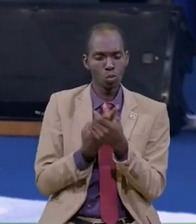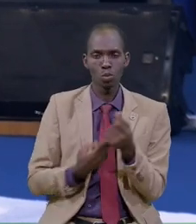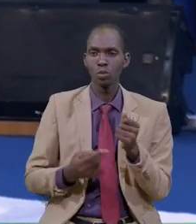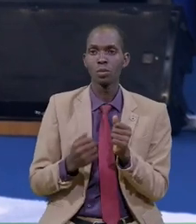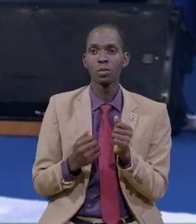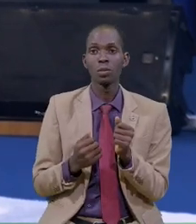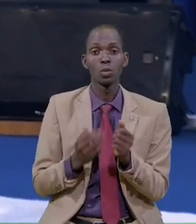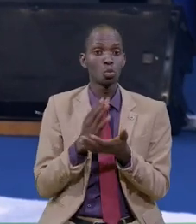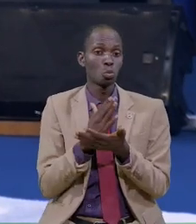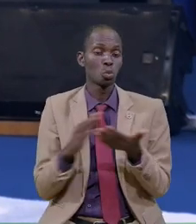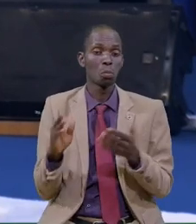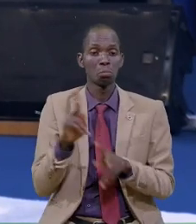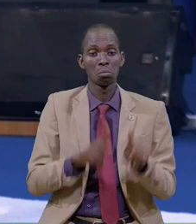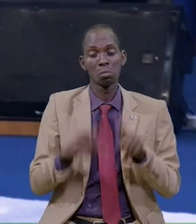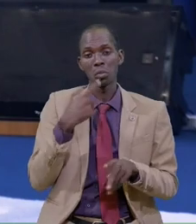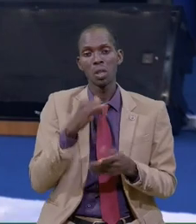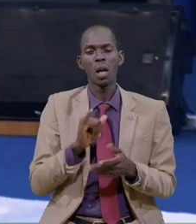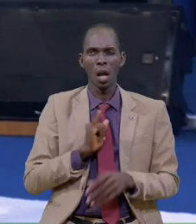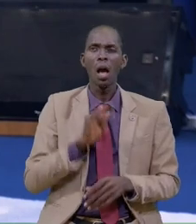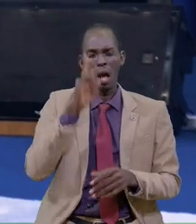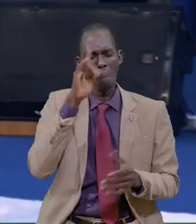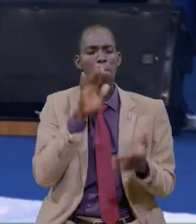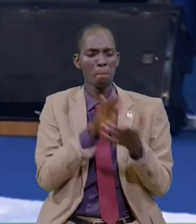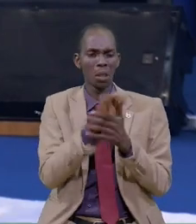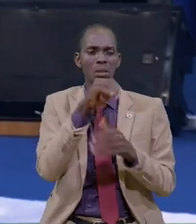Some people say, I believe in salvation.